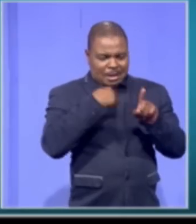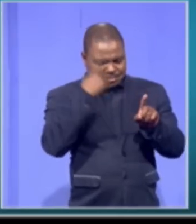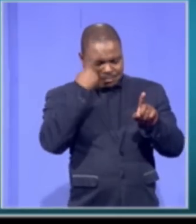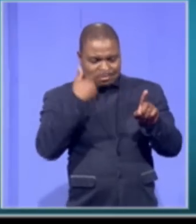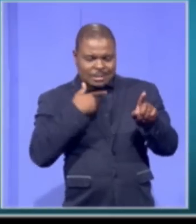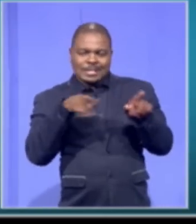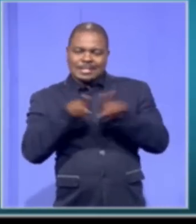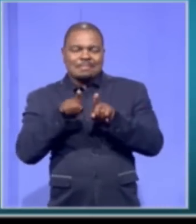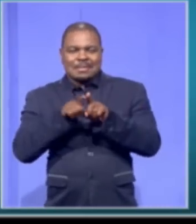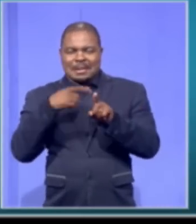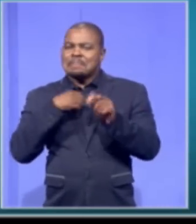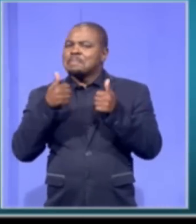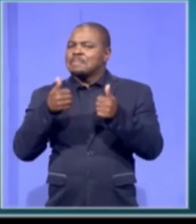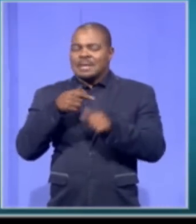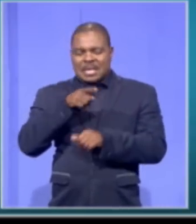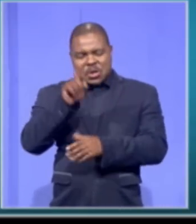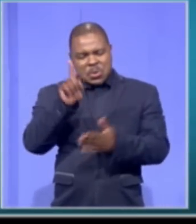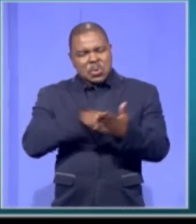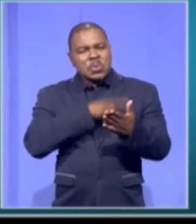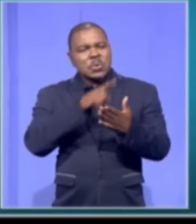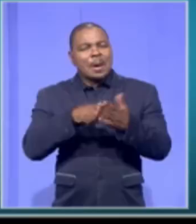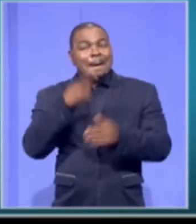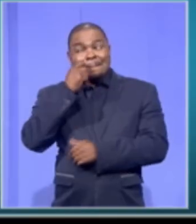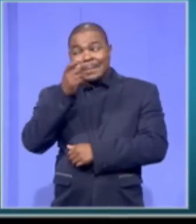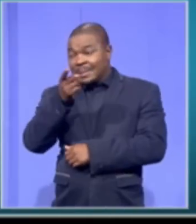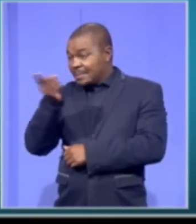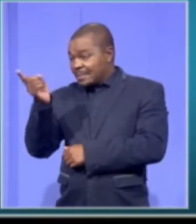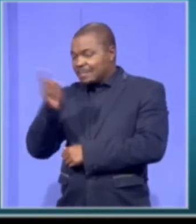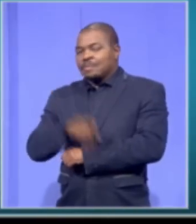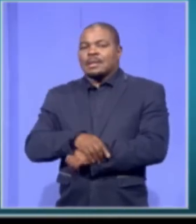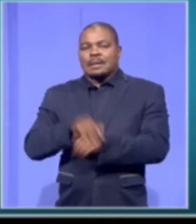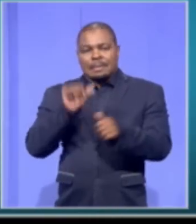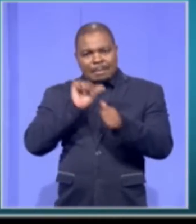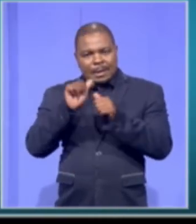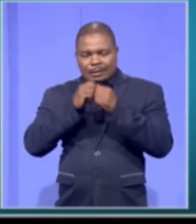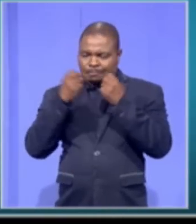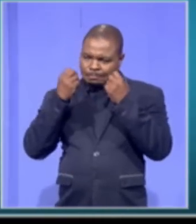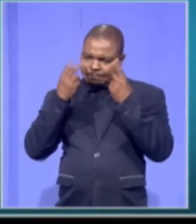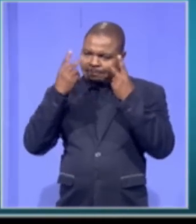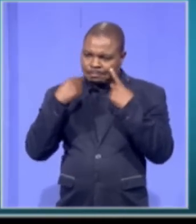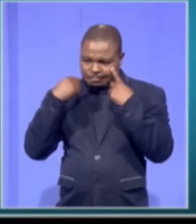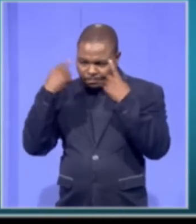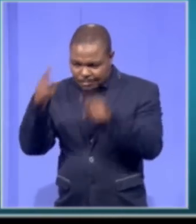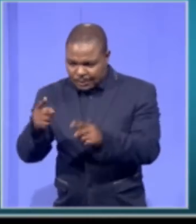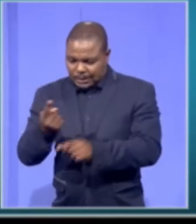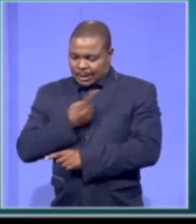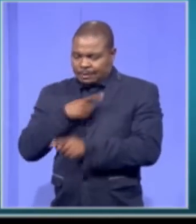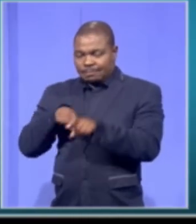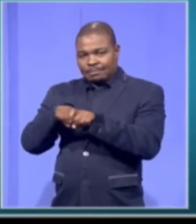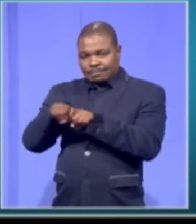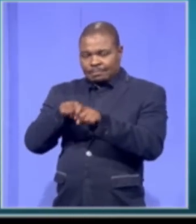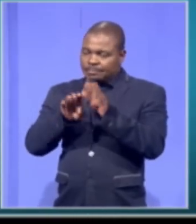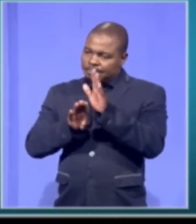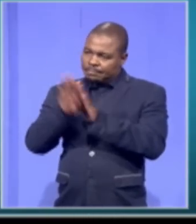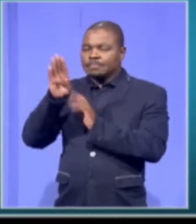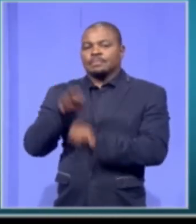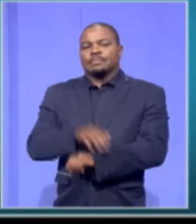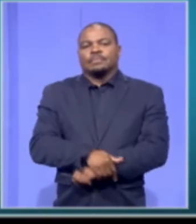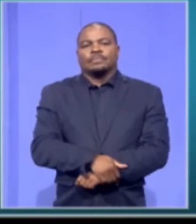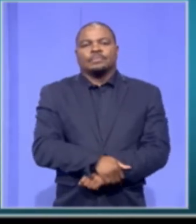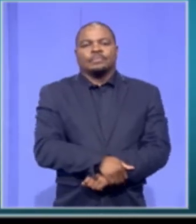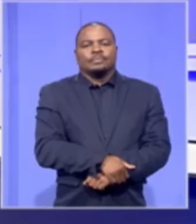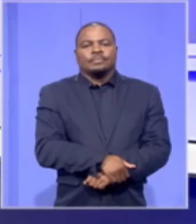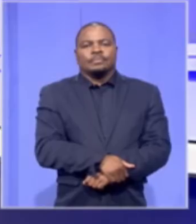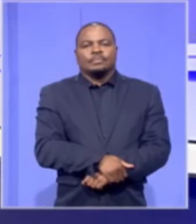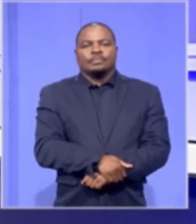re lokile. Ke bošaedi banna ba gešo a re emeng re dire diteko tša rena a re hlabologeng.